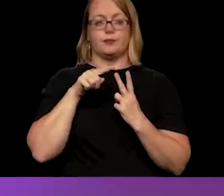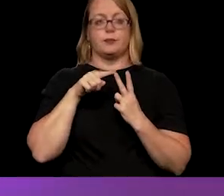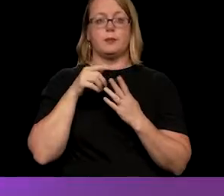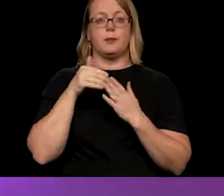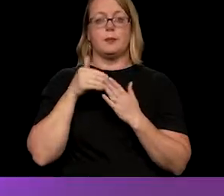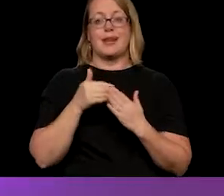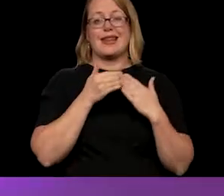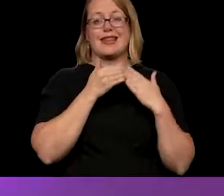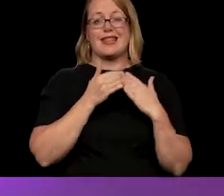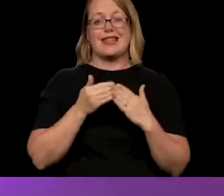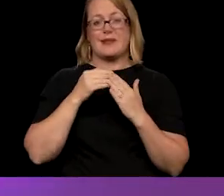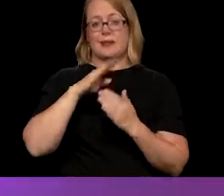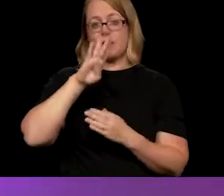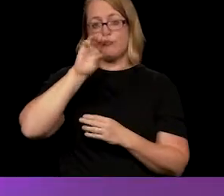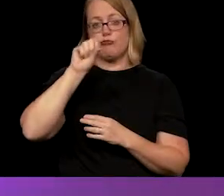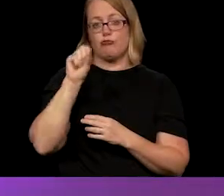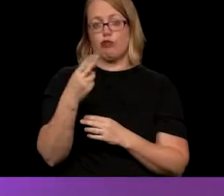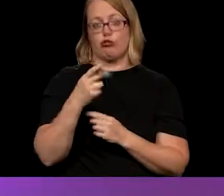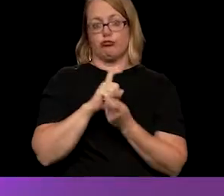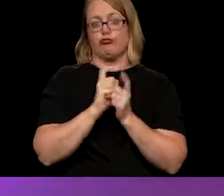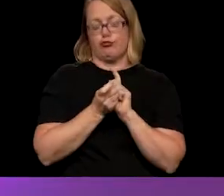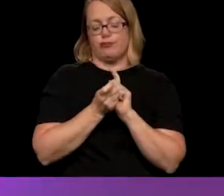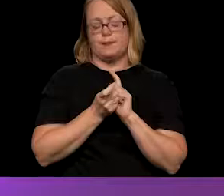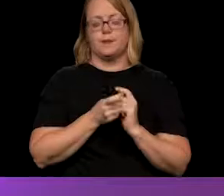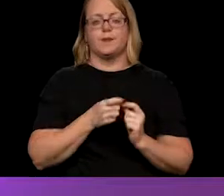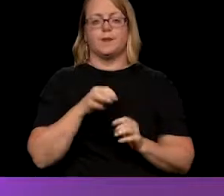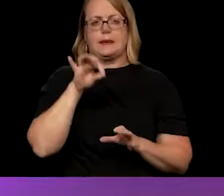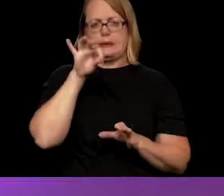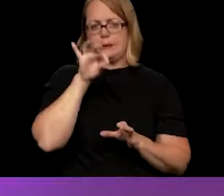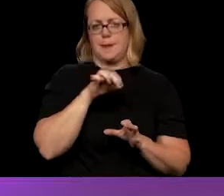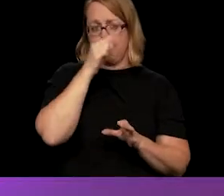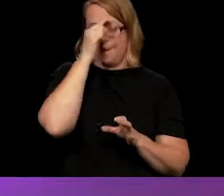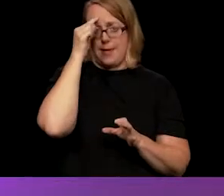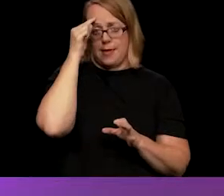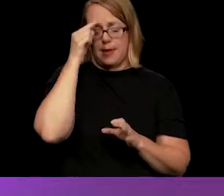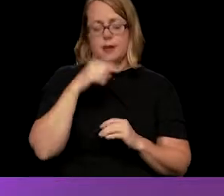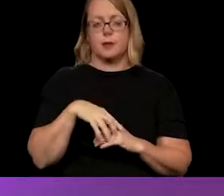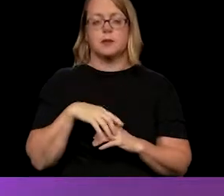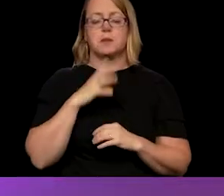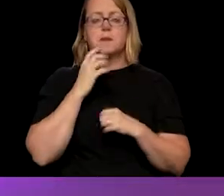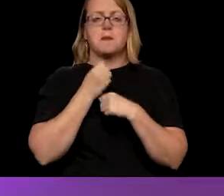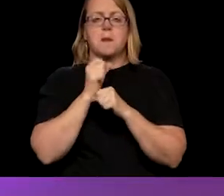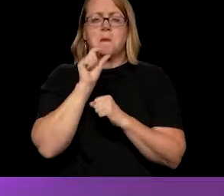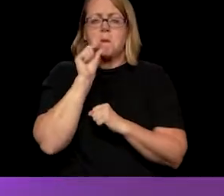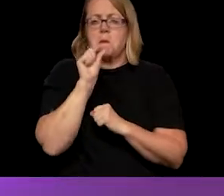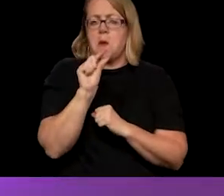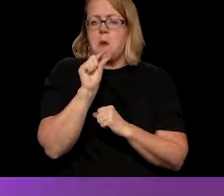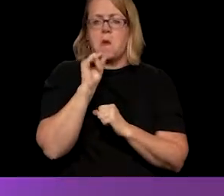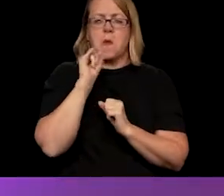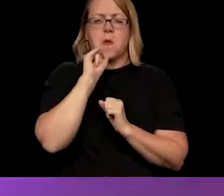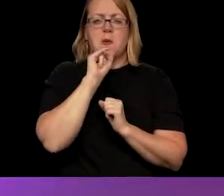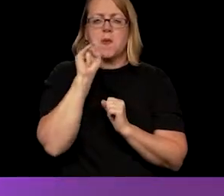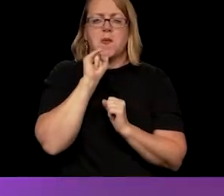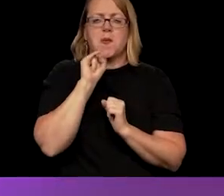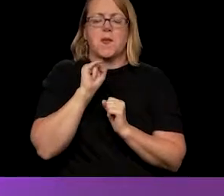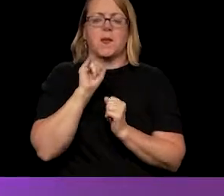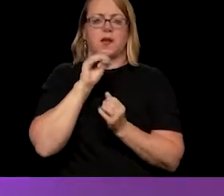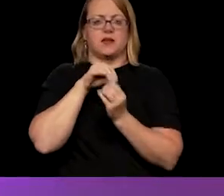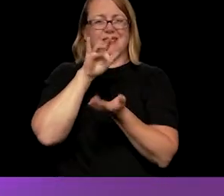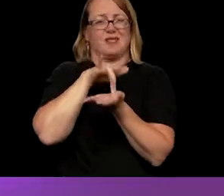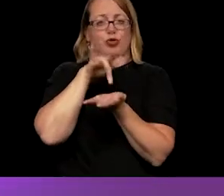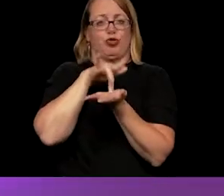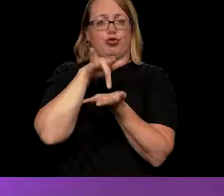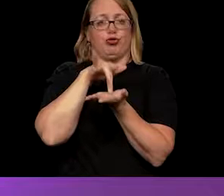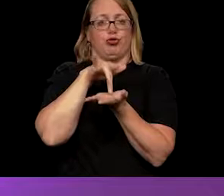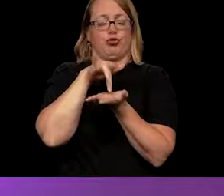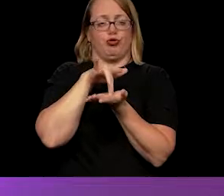use the little itty bitty tip of the baby brush, get a tiny amount of black